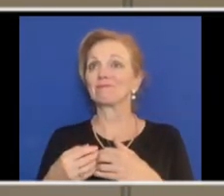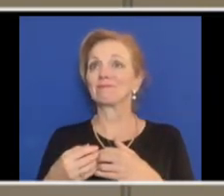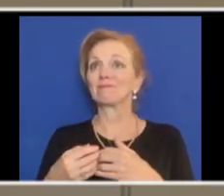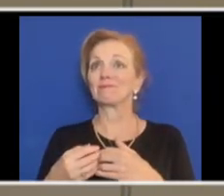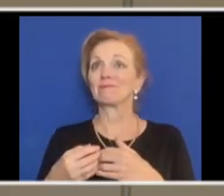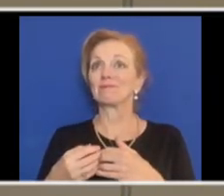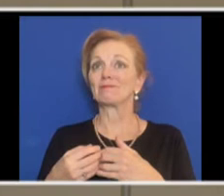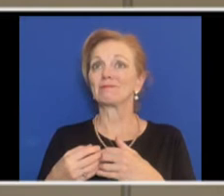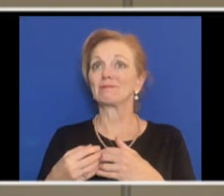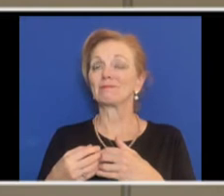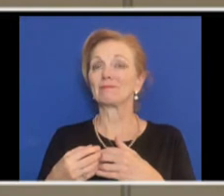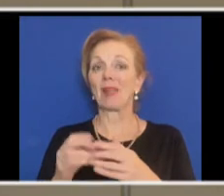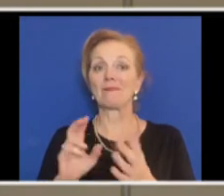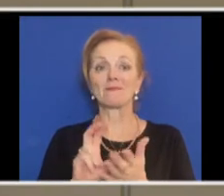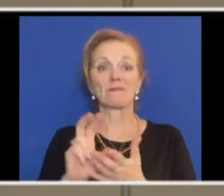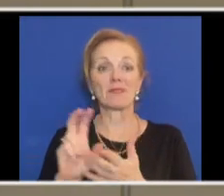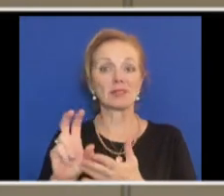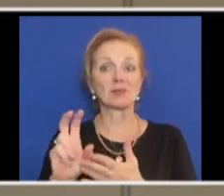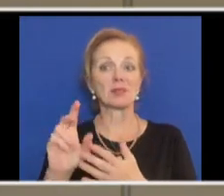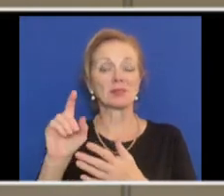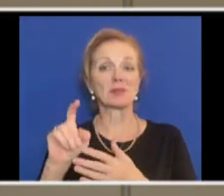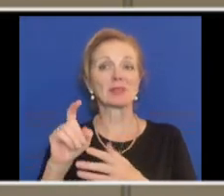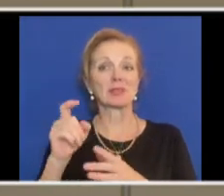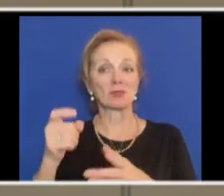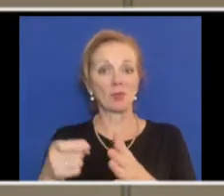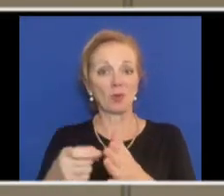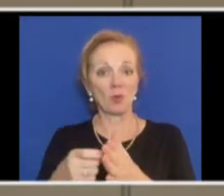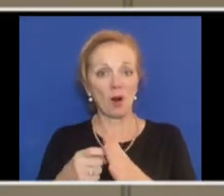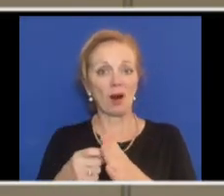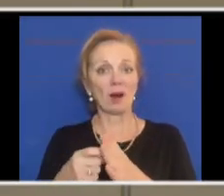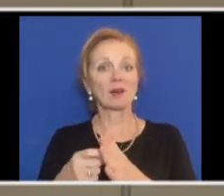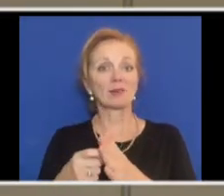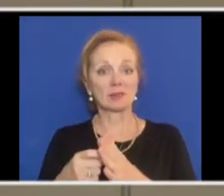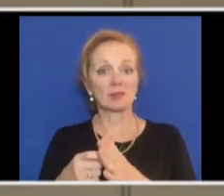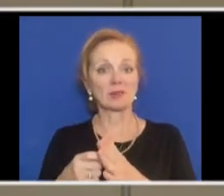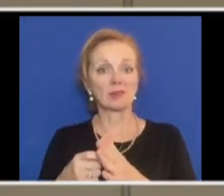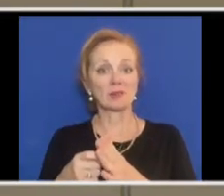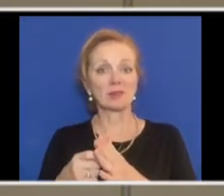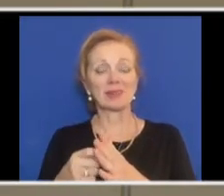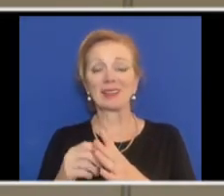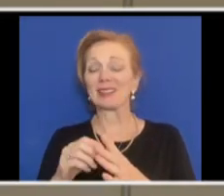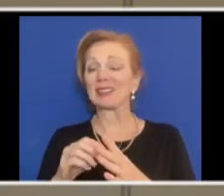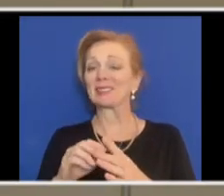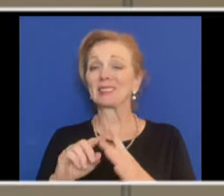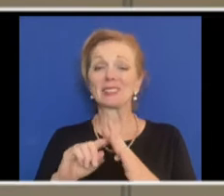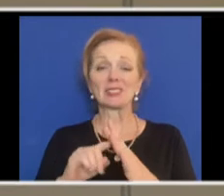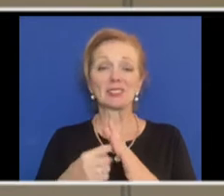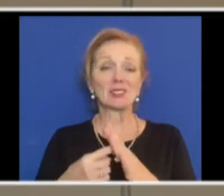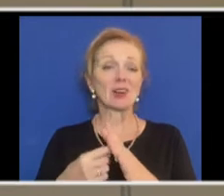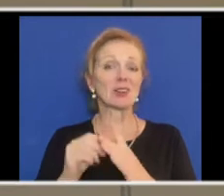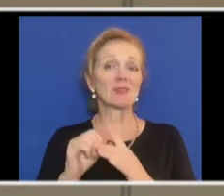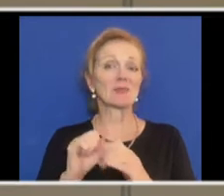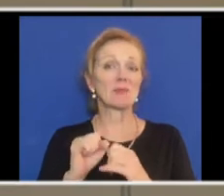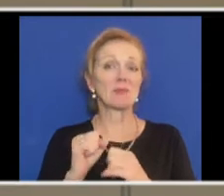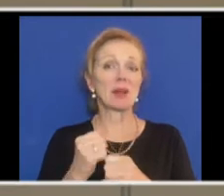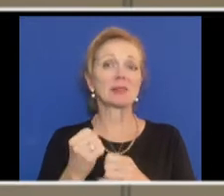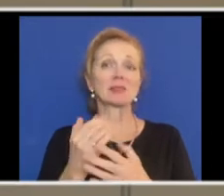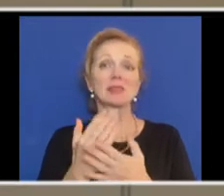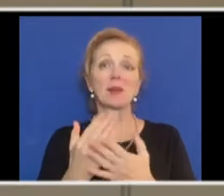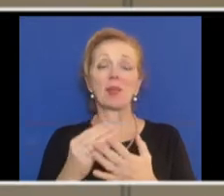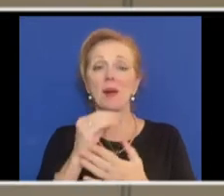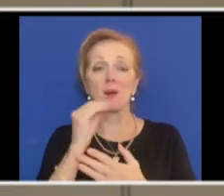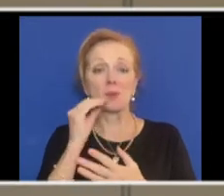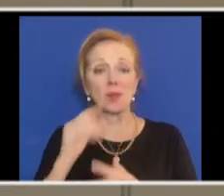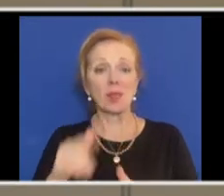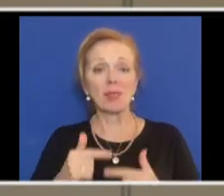capital investment that would have been needed to even sought to make some of the homes livable or people